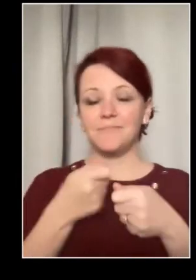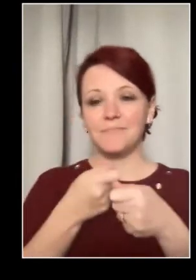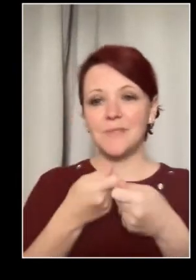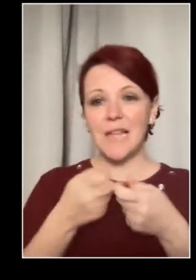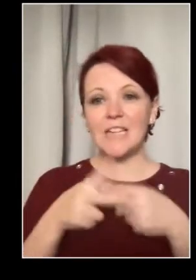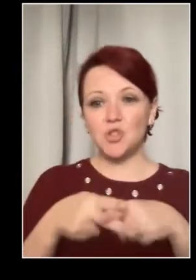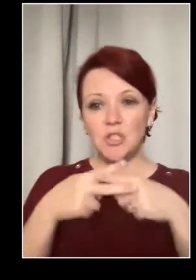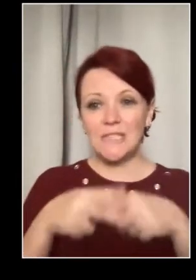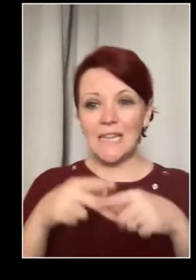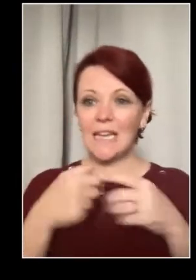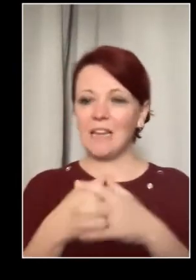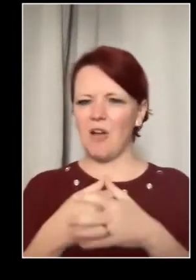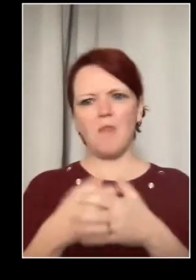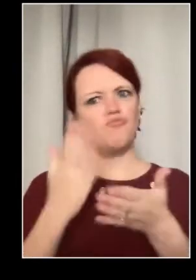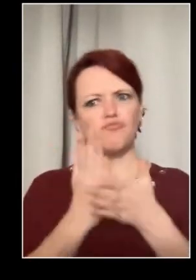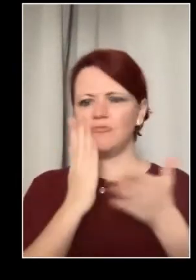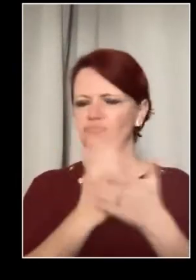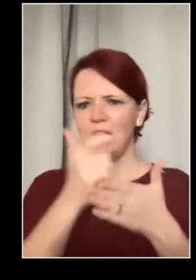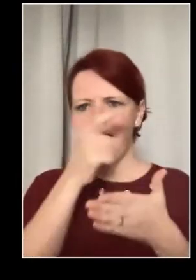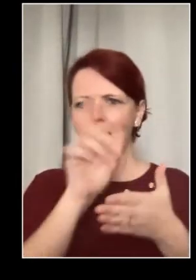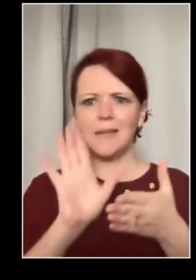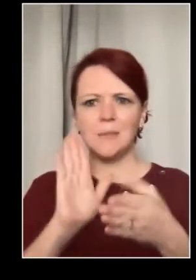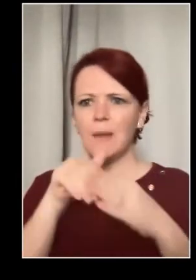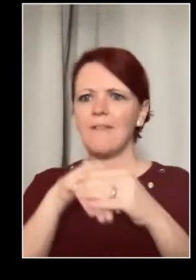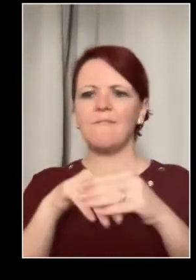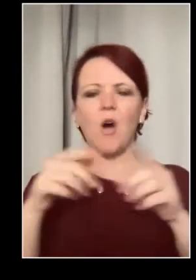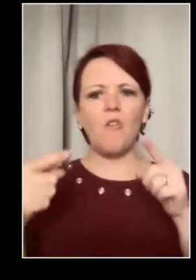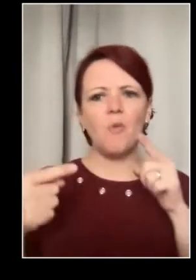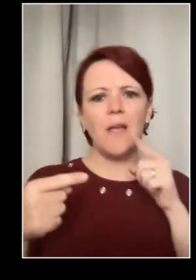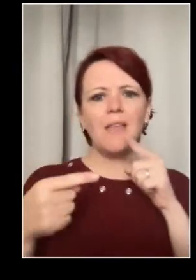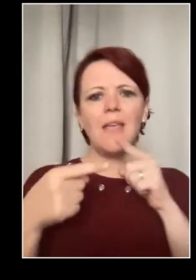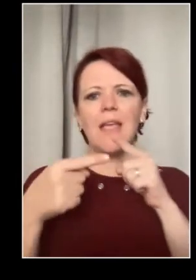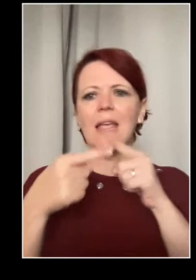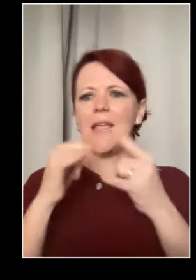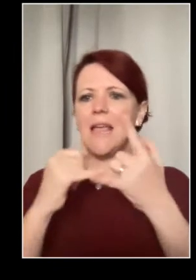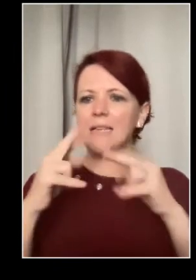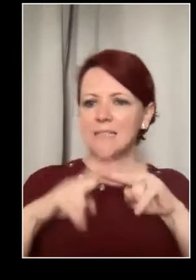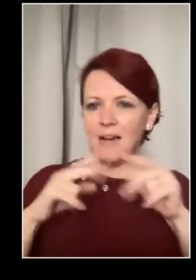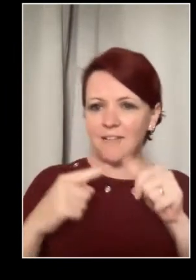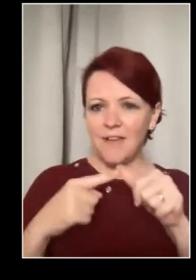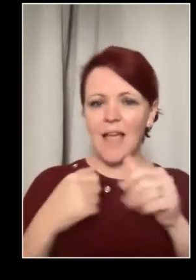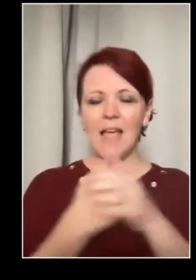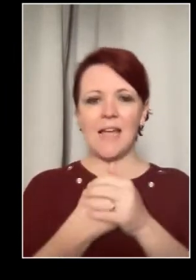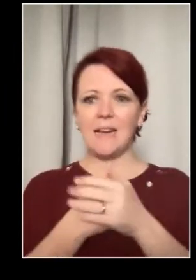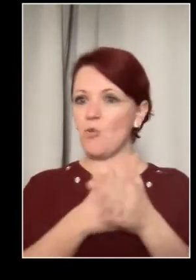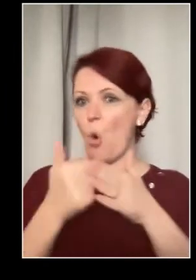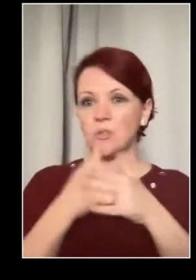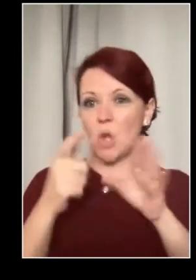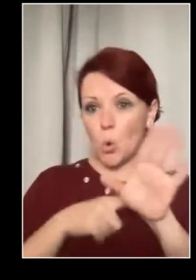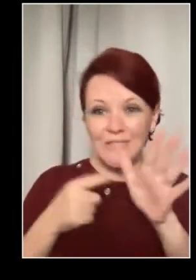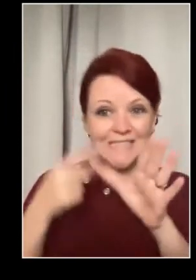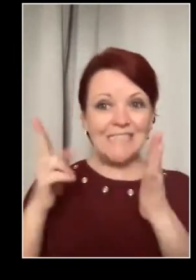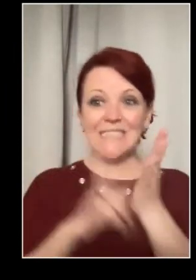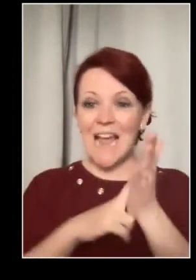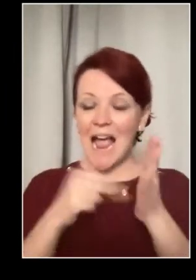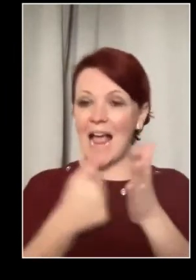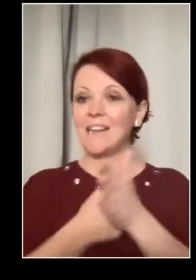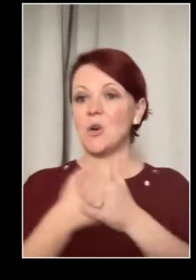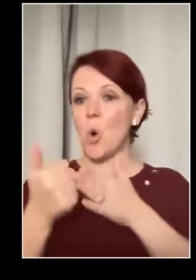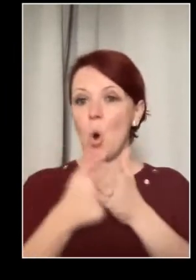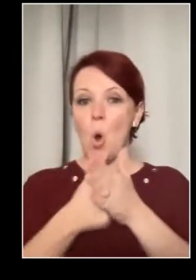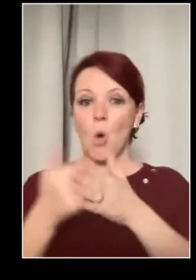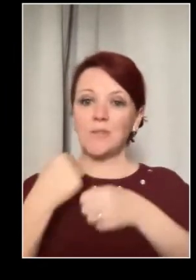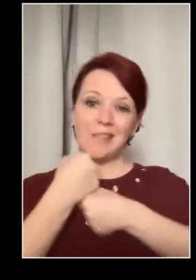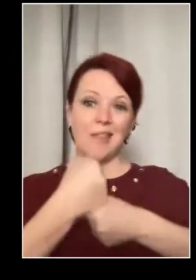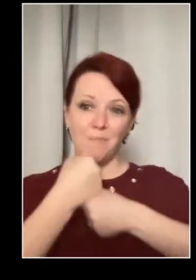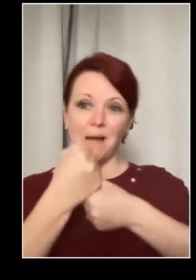involved with the ESFA and the rest of the Department for Education with the YAN and the Apprenticeship Ambassador Network, being able to go into Abbey's